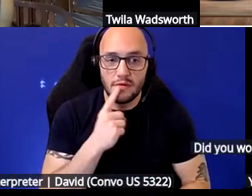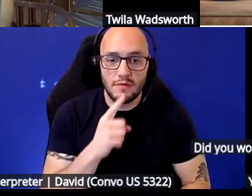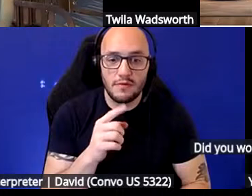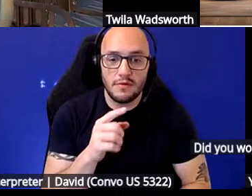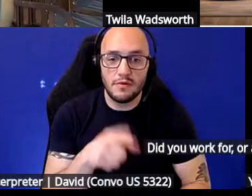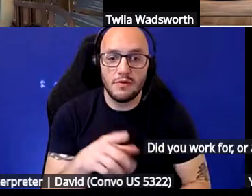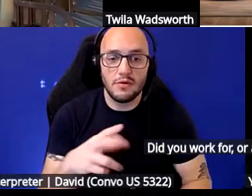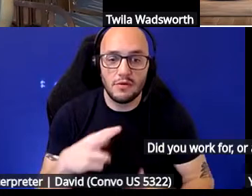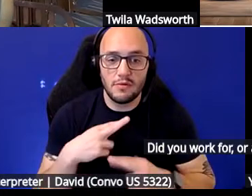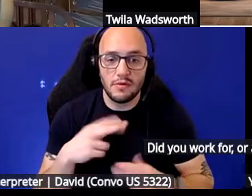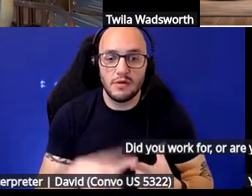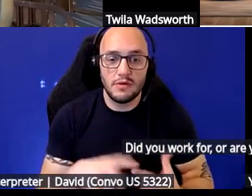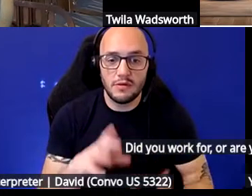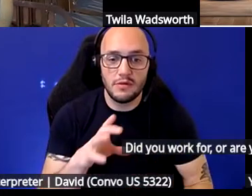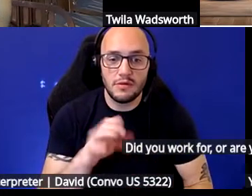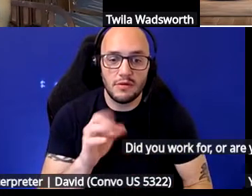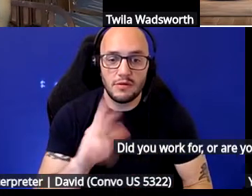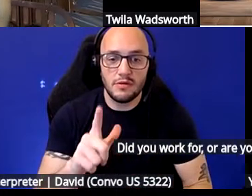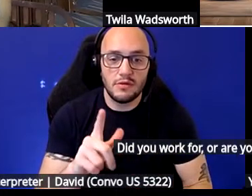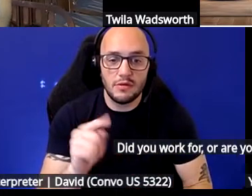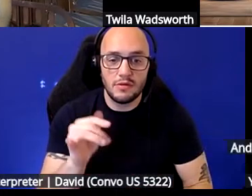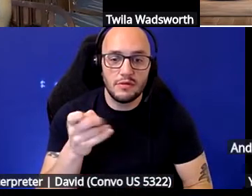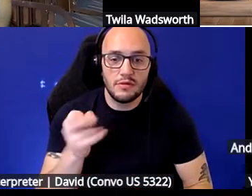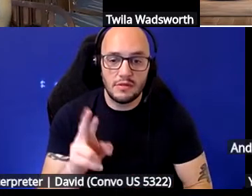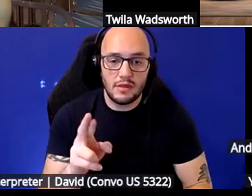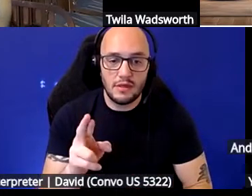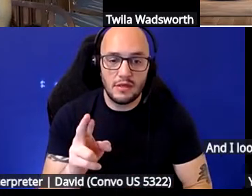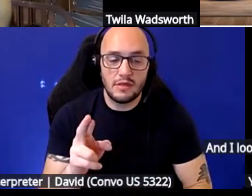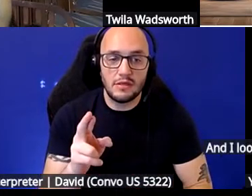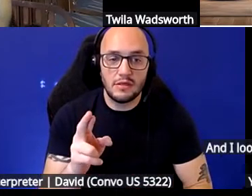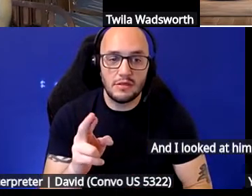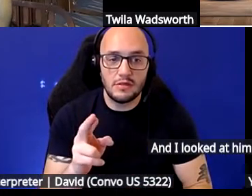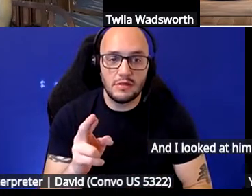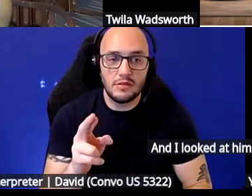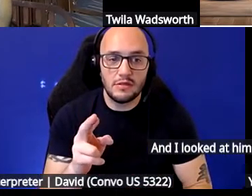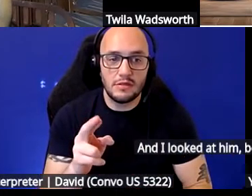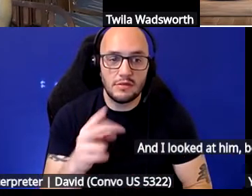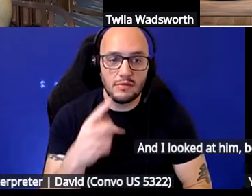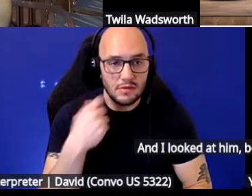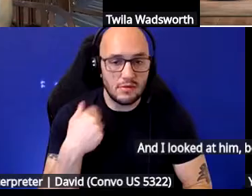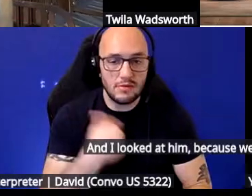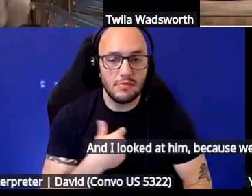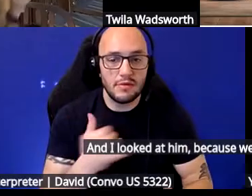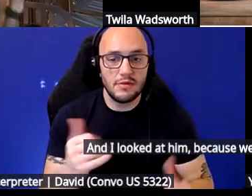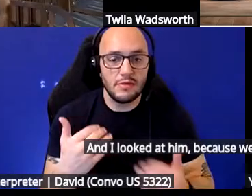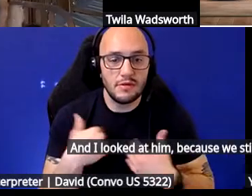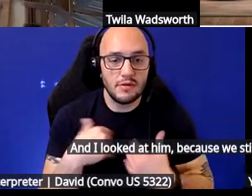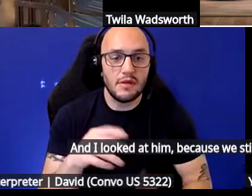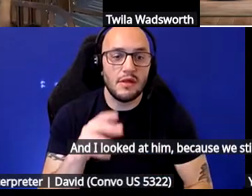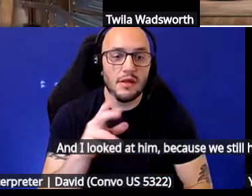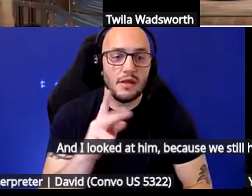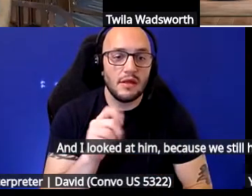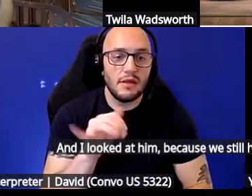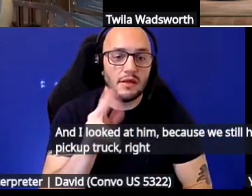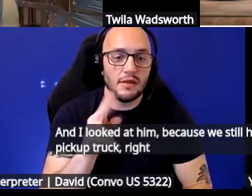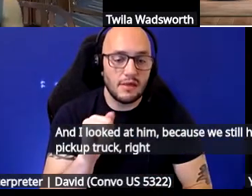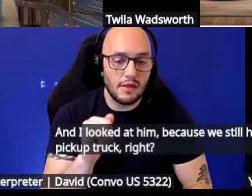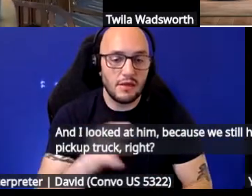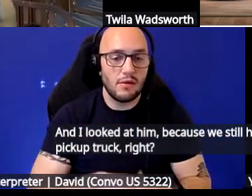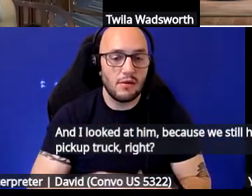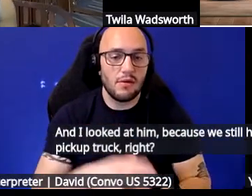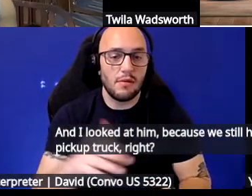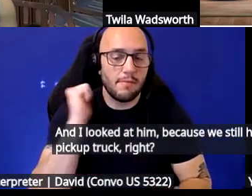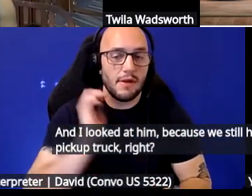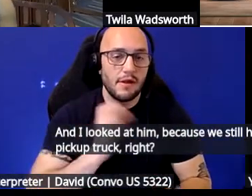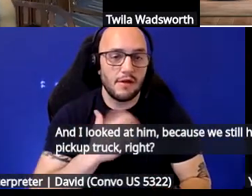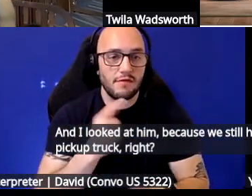to Carl Taylor?" And I looked at him because we still have Kyani on the back of our pickup truck, right?